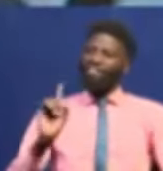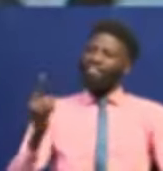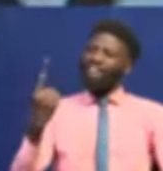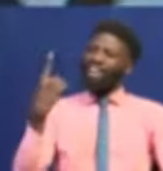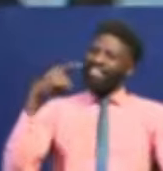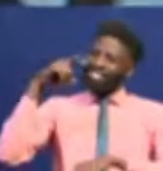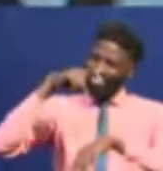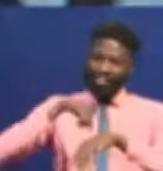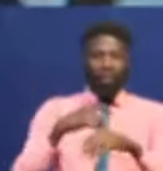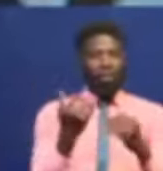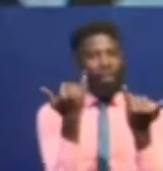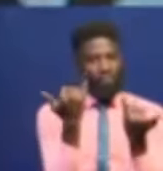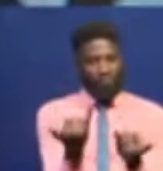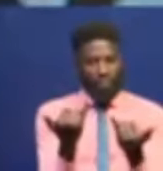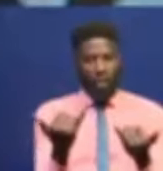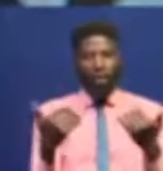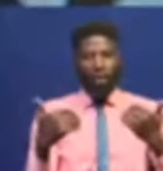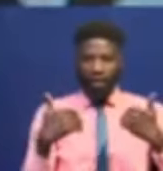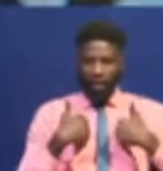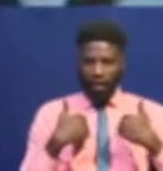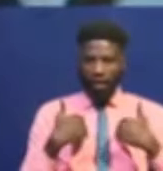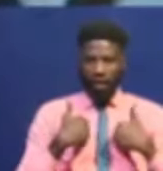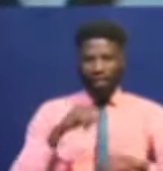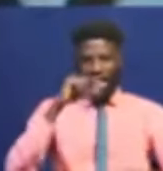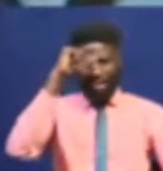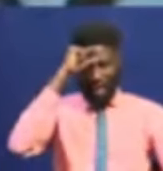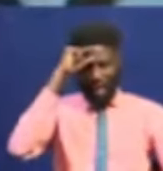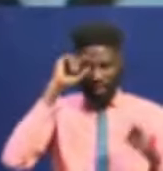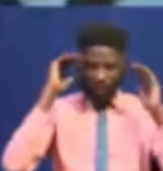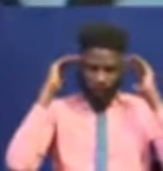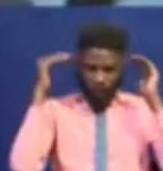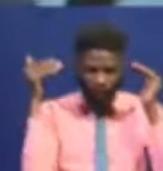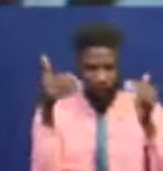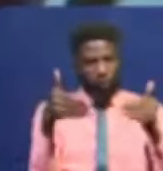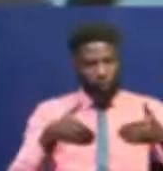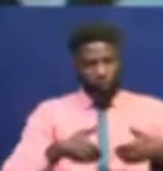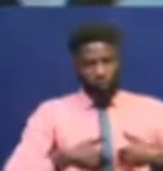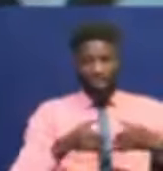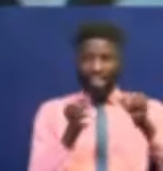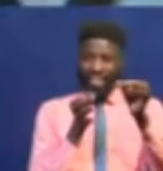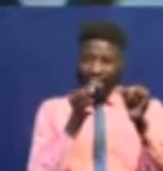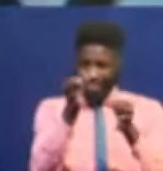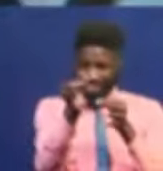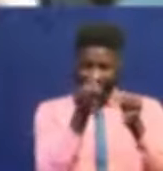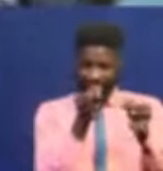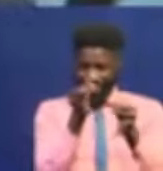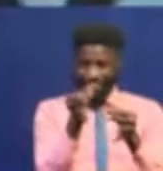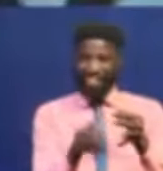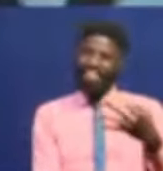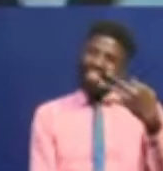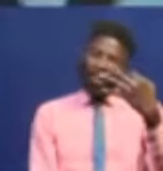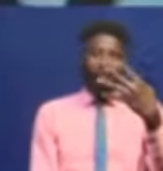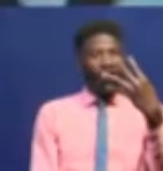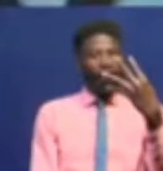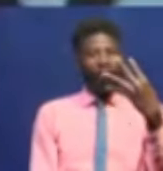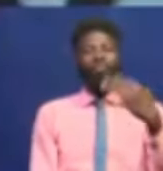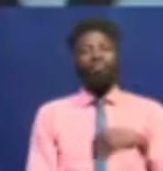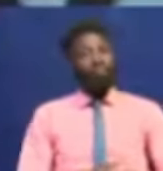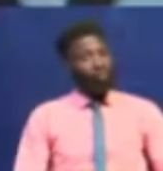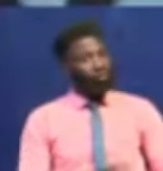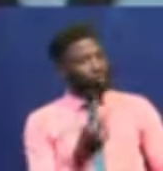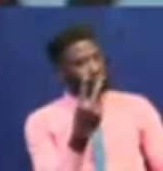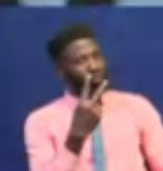an administration that thinks about the young people. Let me give you three examples, maybe four. Well, let's keep it within the